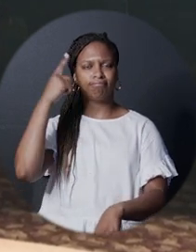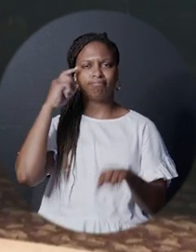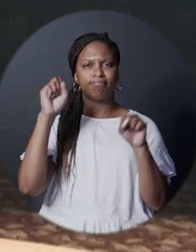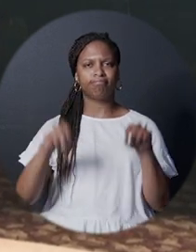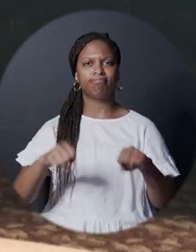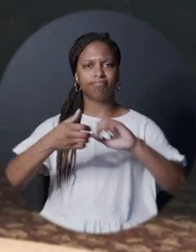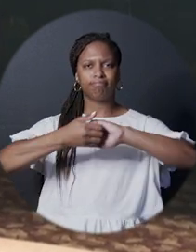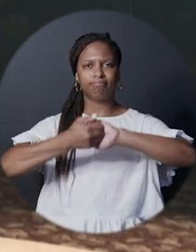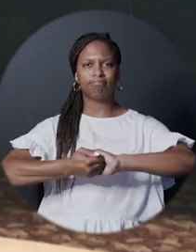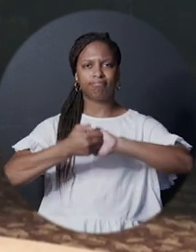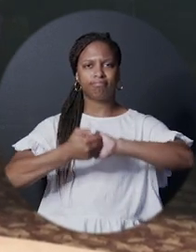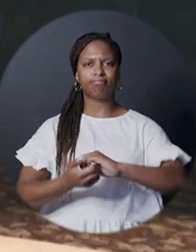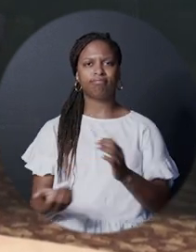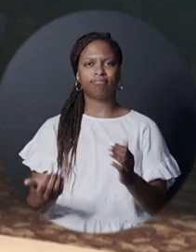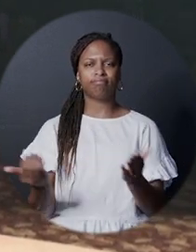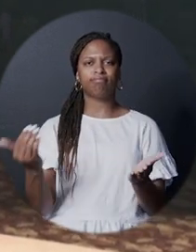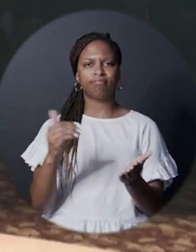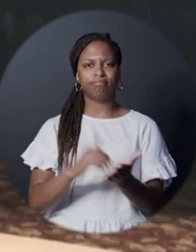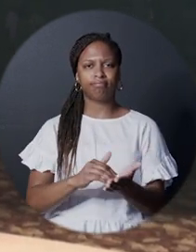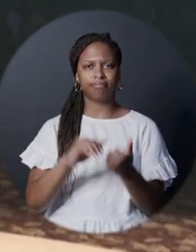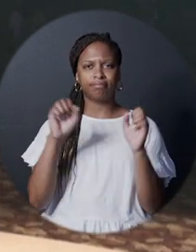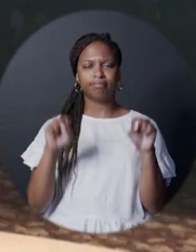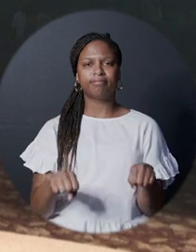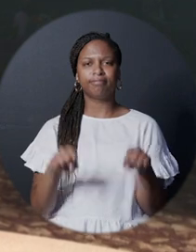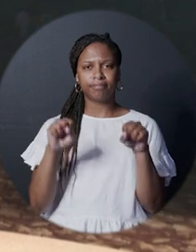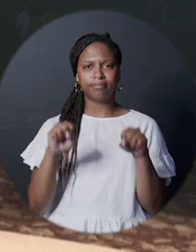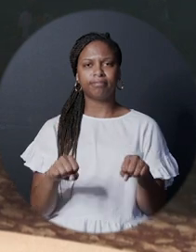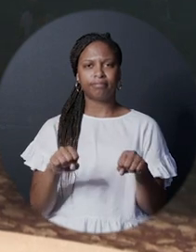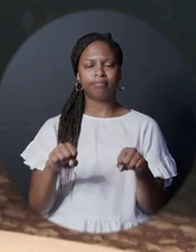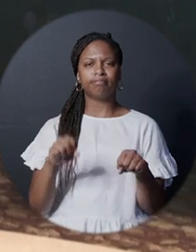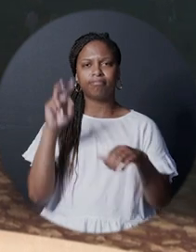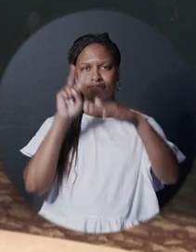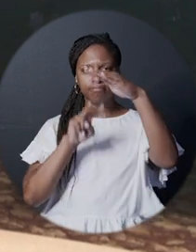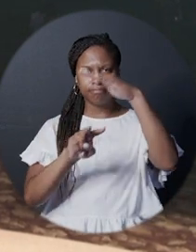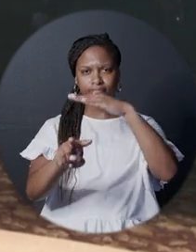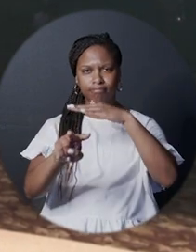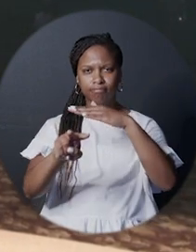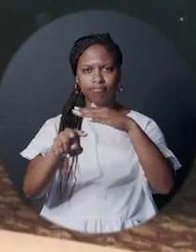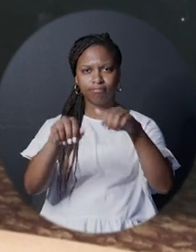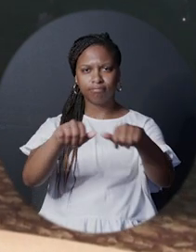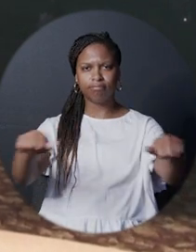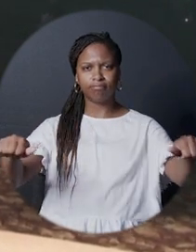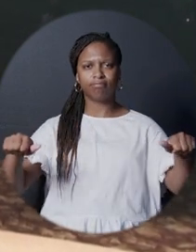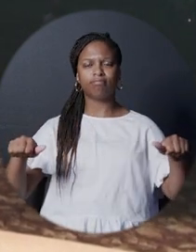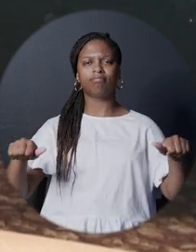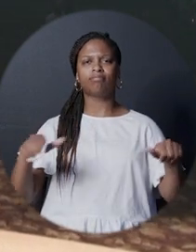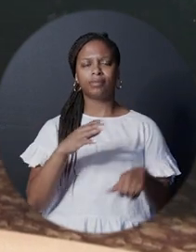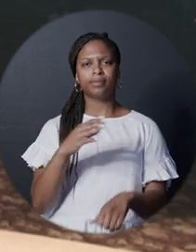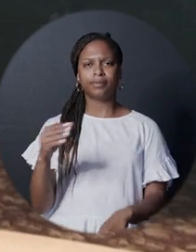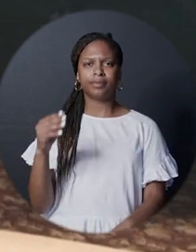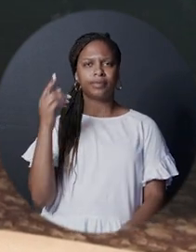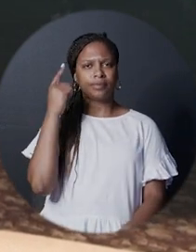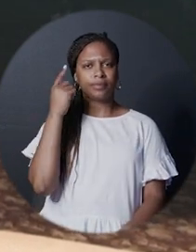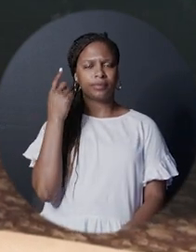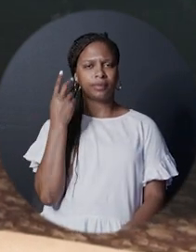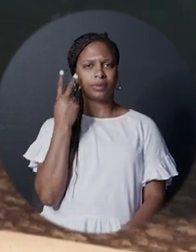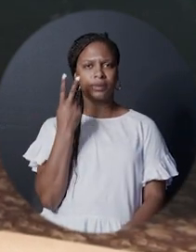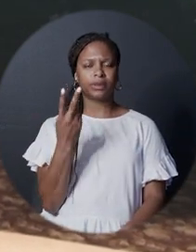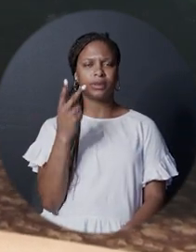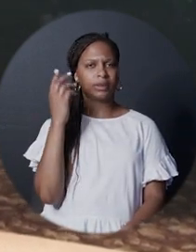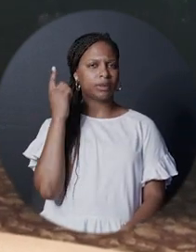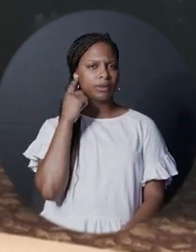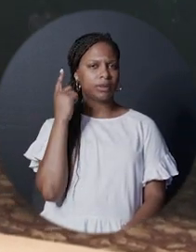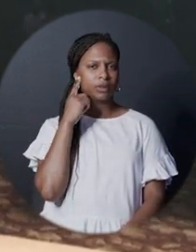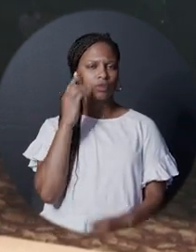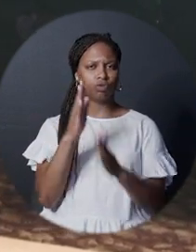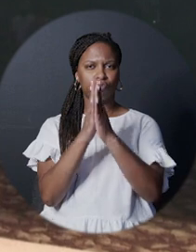long time, I felt it was possible to shake your hand again, and it was possible to prophesy over you over the altar. And I